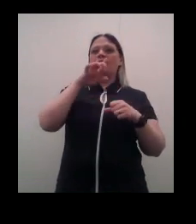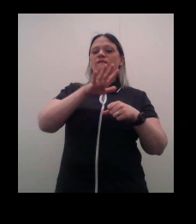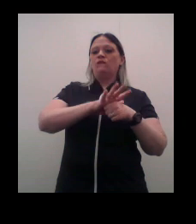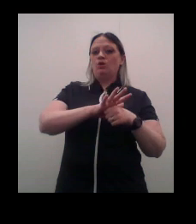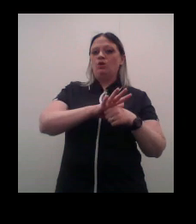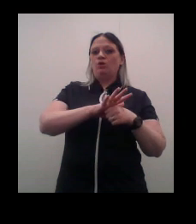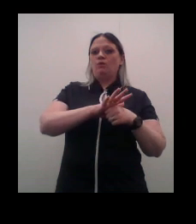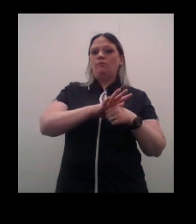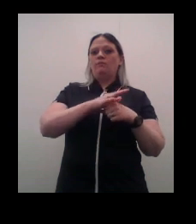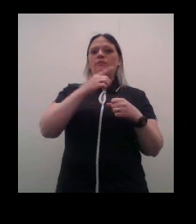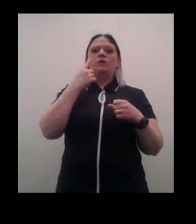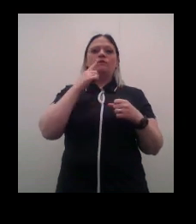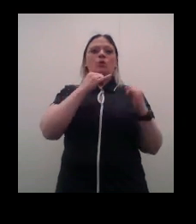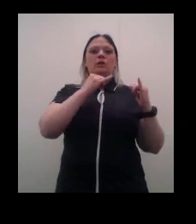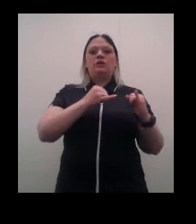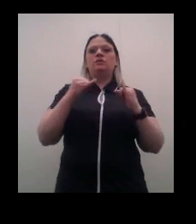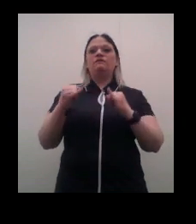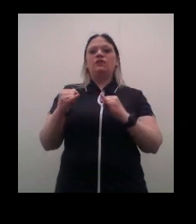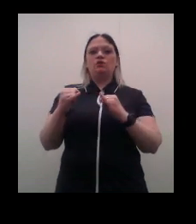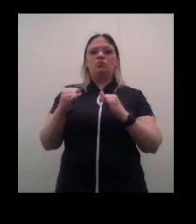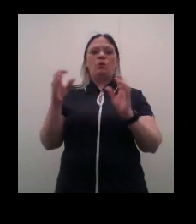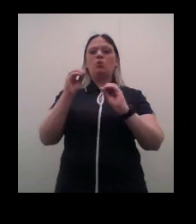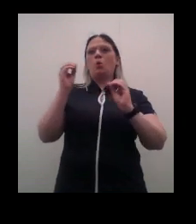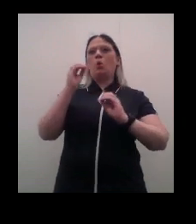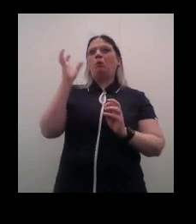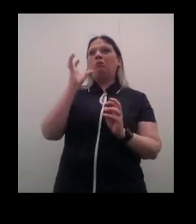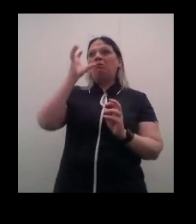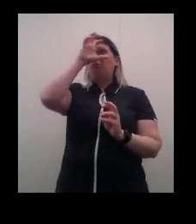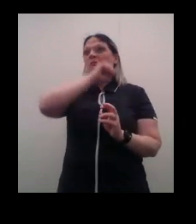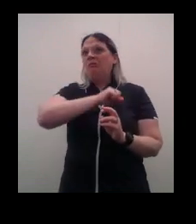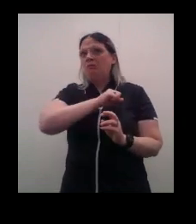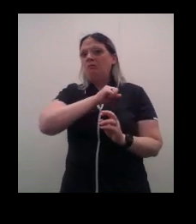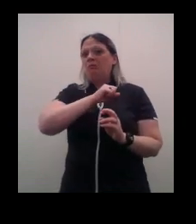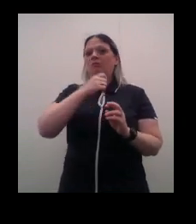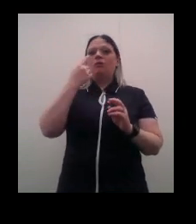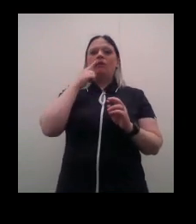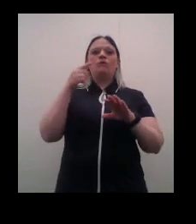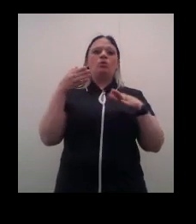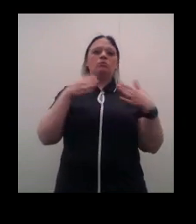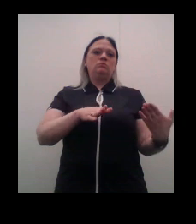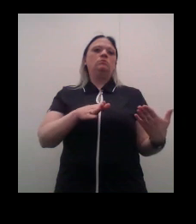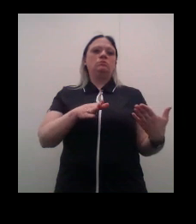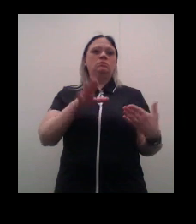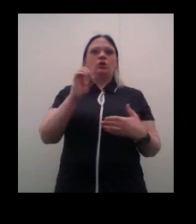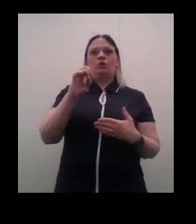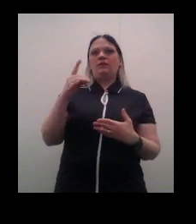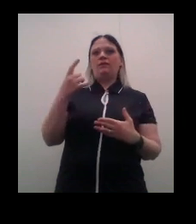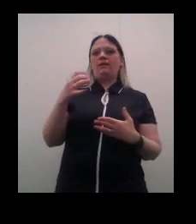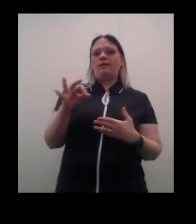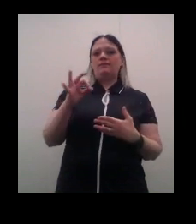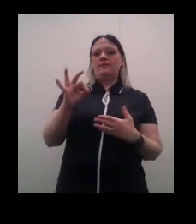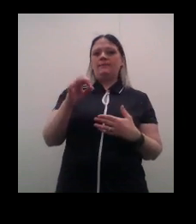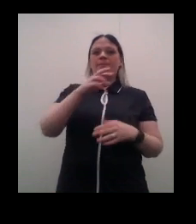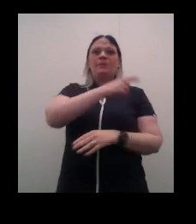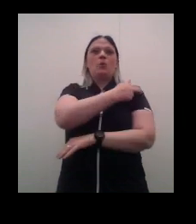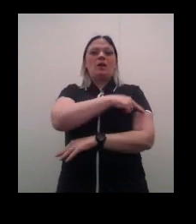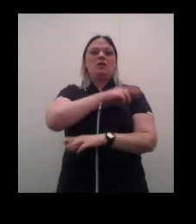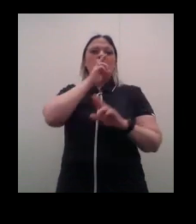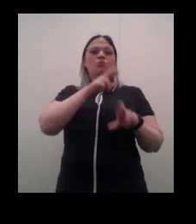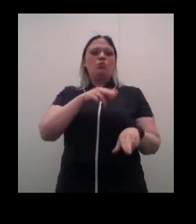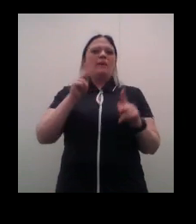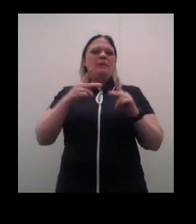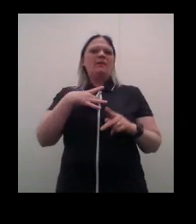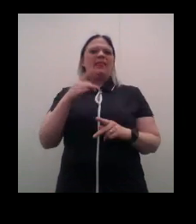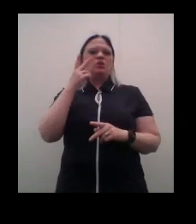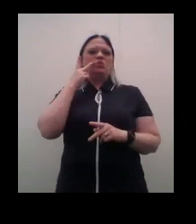Each individual had tested positive before their death for COVID-19. Hospital report, people like to see this, and we